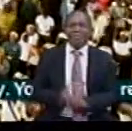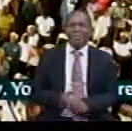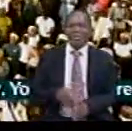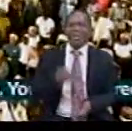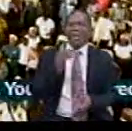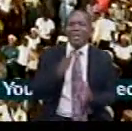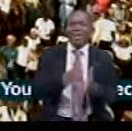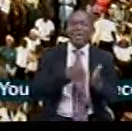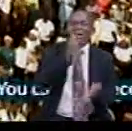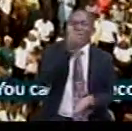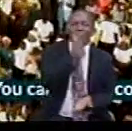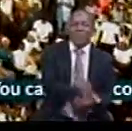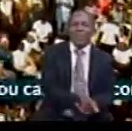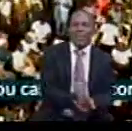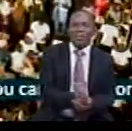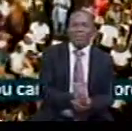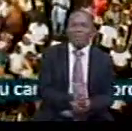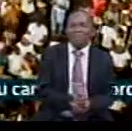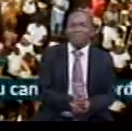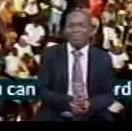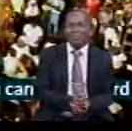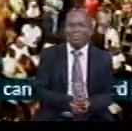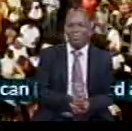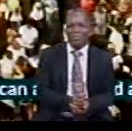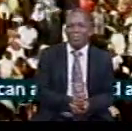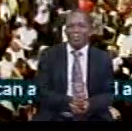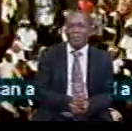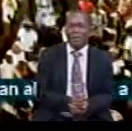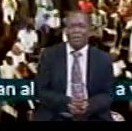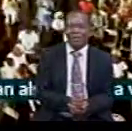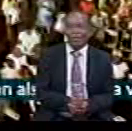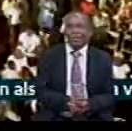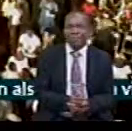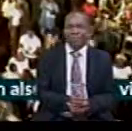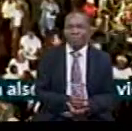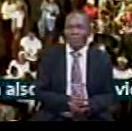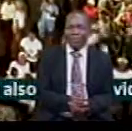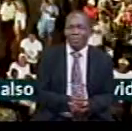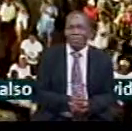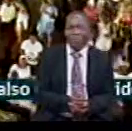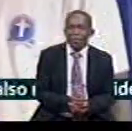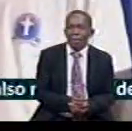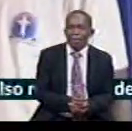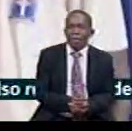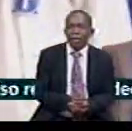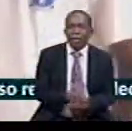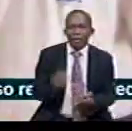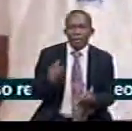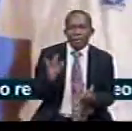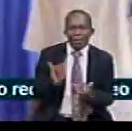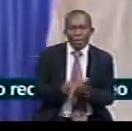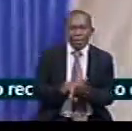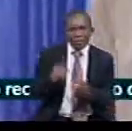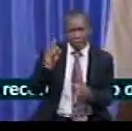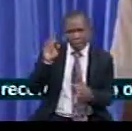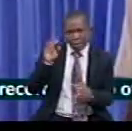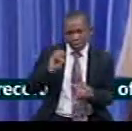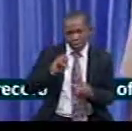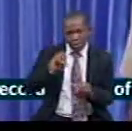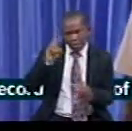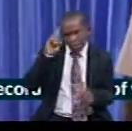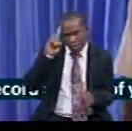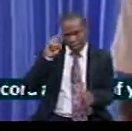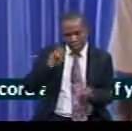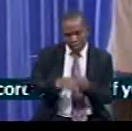So from what our brother described now, he had what is a third